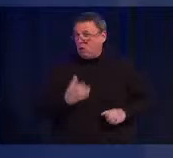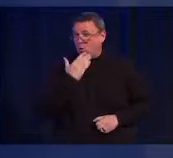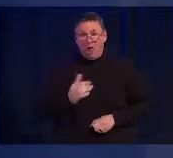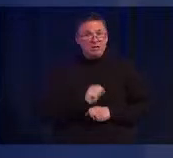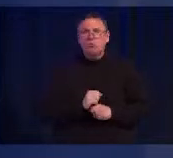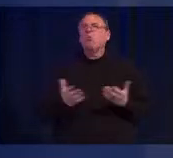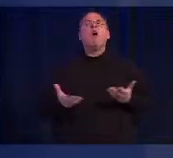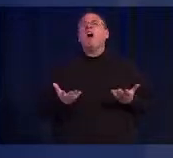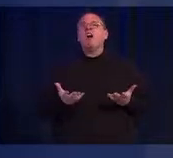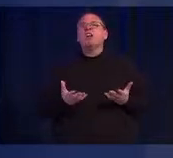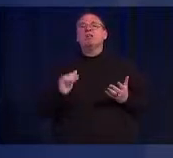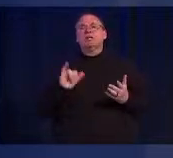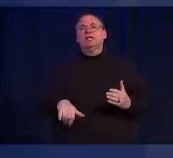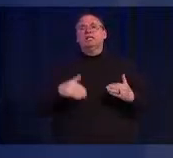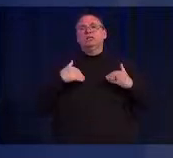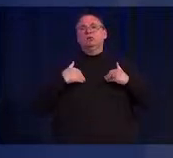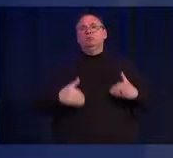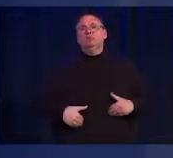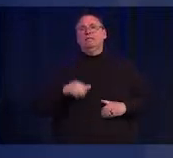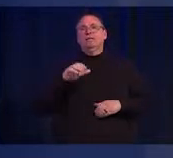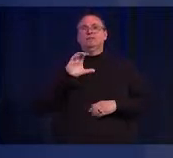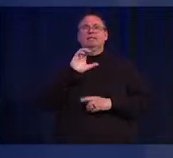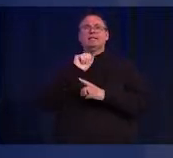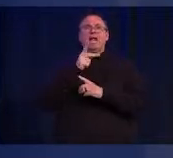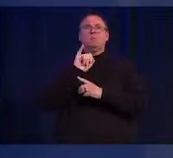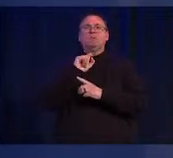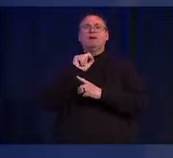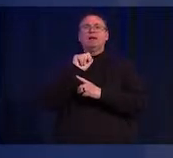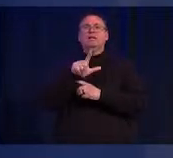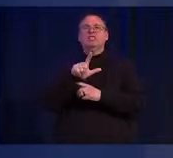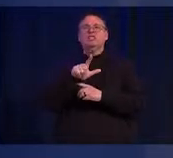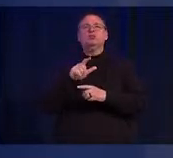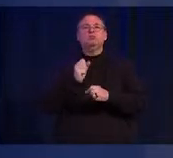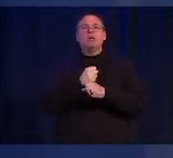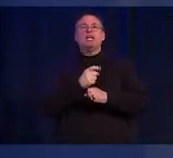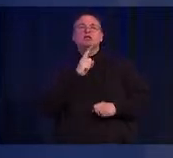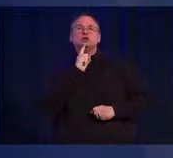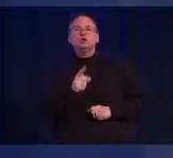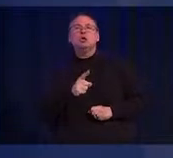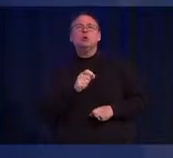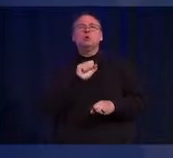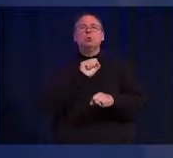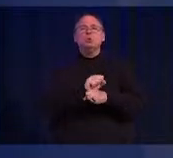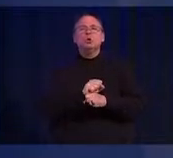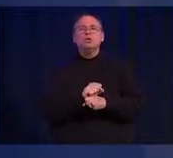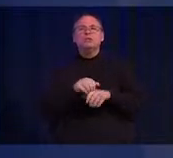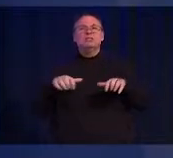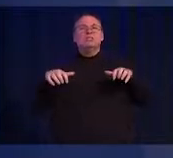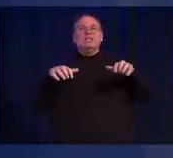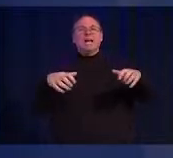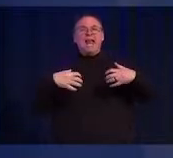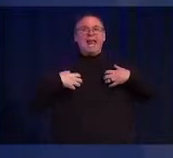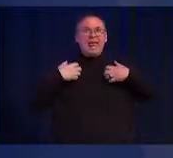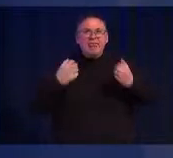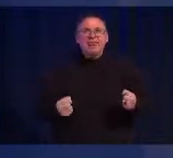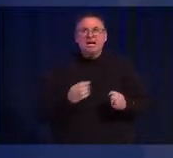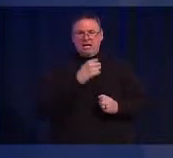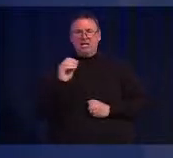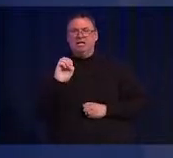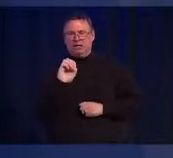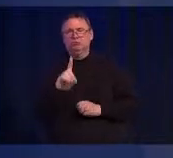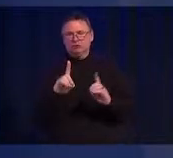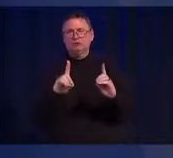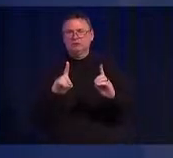is the human capital. We need to make sure that our workforce is healthy and we are educated, and our consumers are healthy and